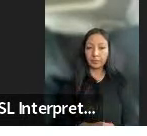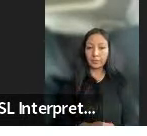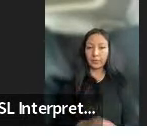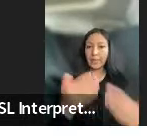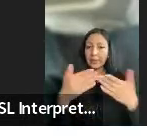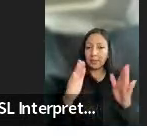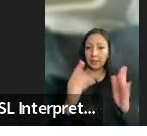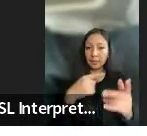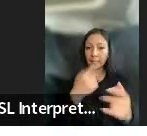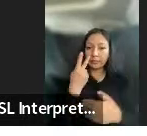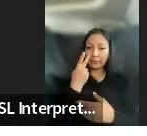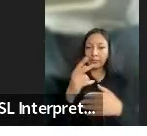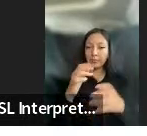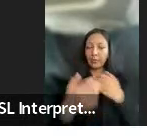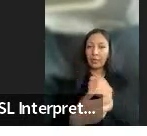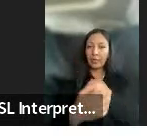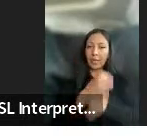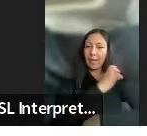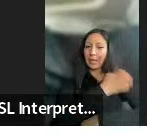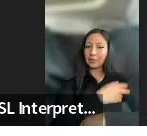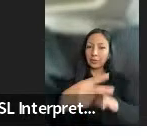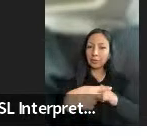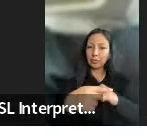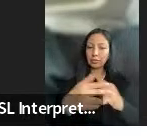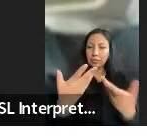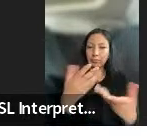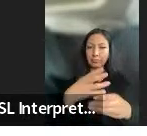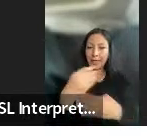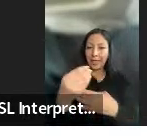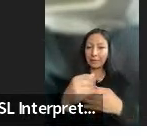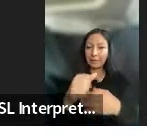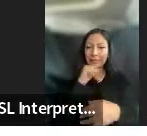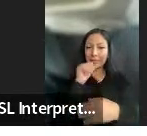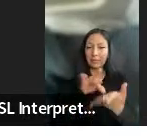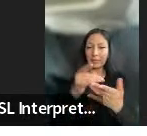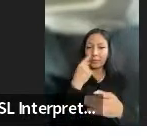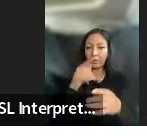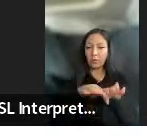generally we see energy storage installed outdoors where it would not count as floor area.